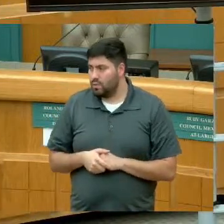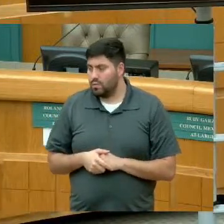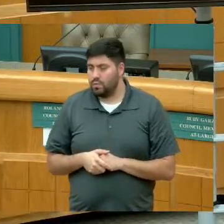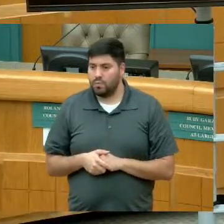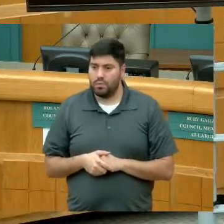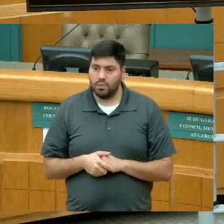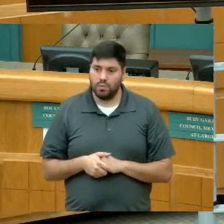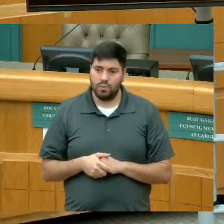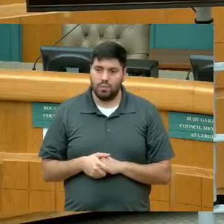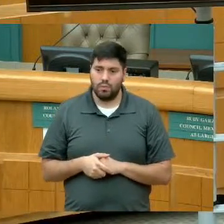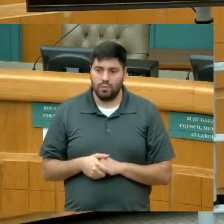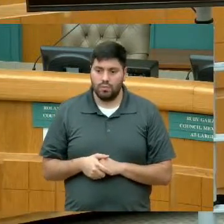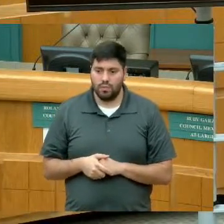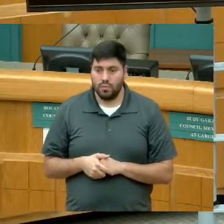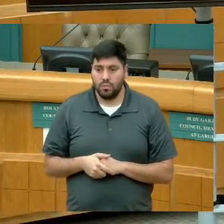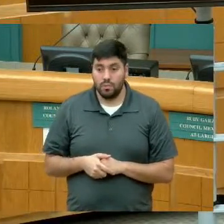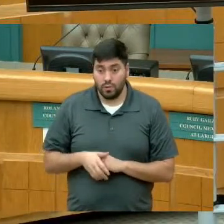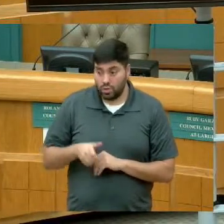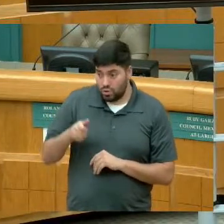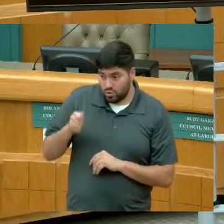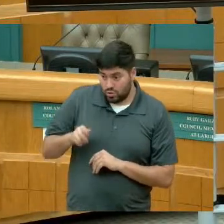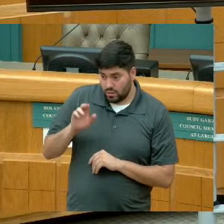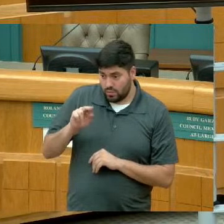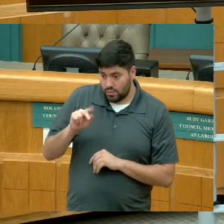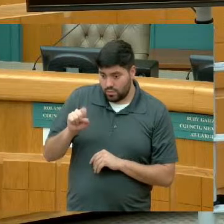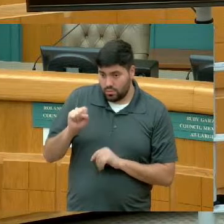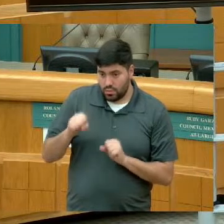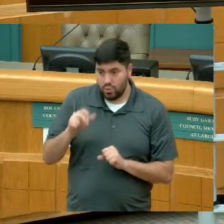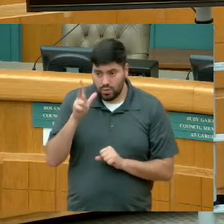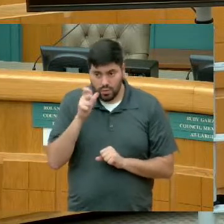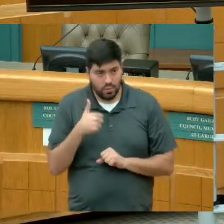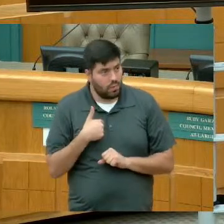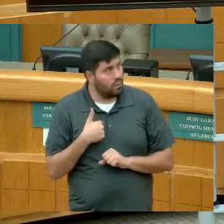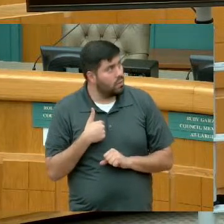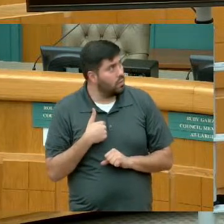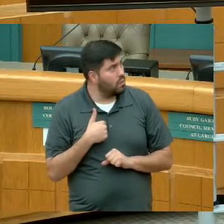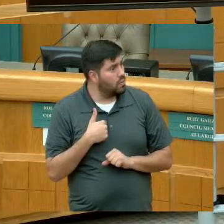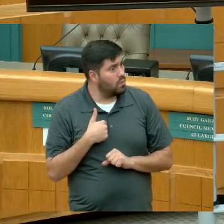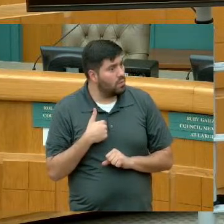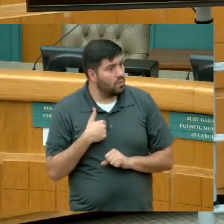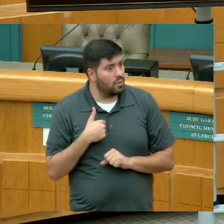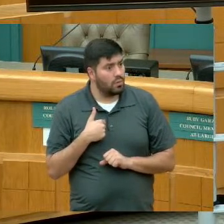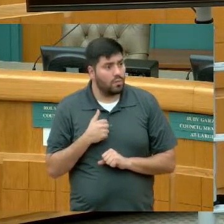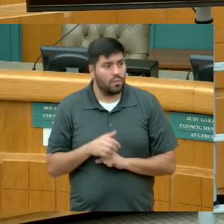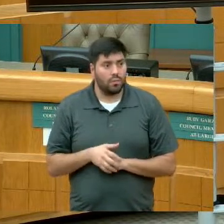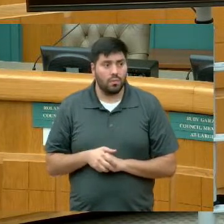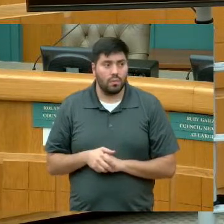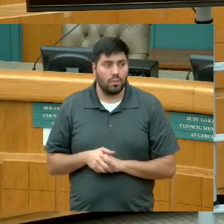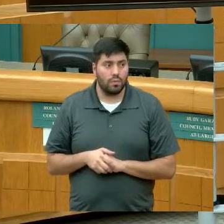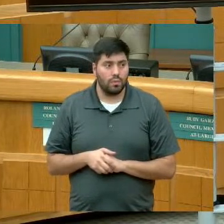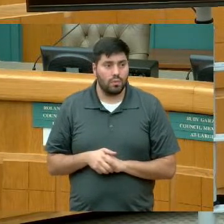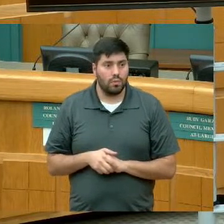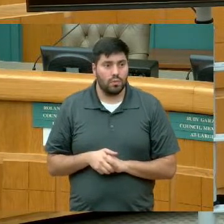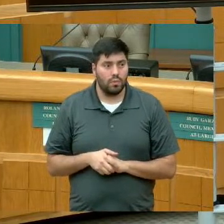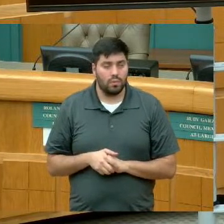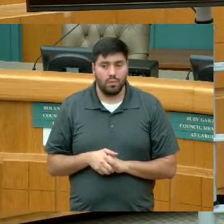Judge, this question, speaking of that mic, can you hear the judge? Judge Canales, can you hear me? I'm ready. Yes, sir.